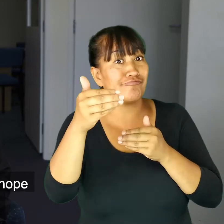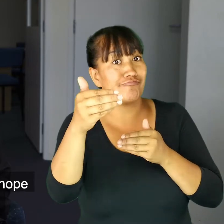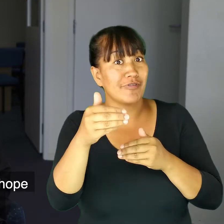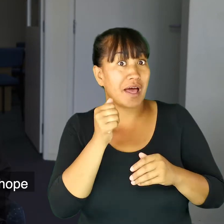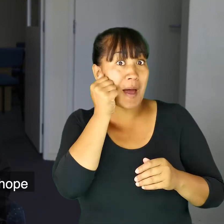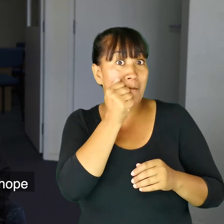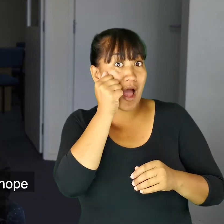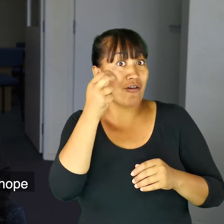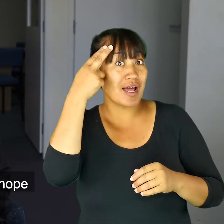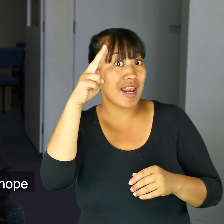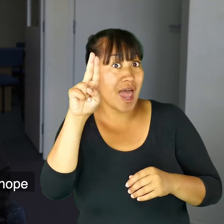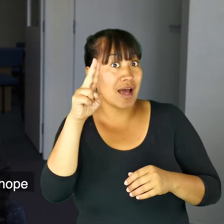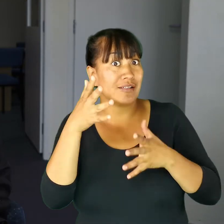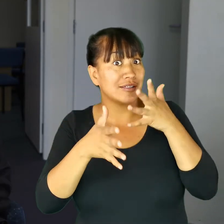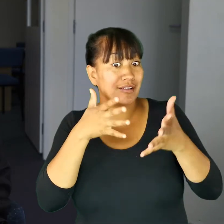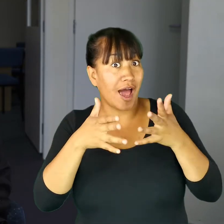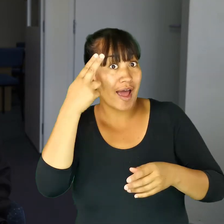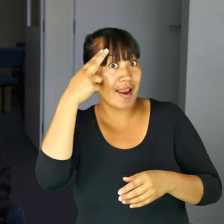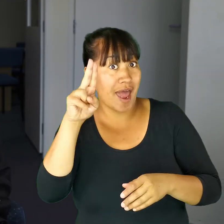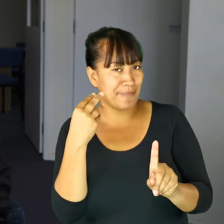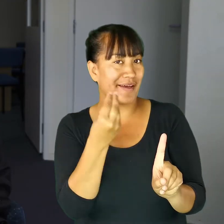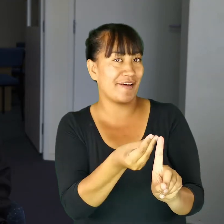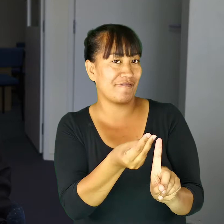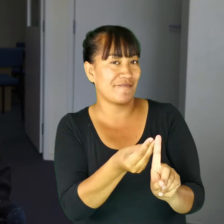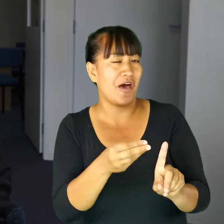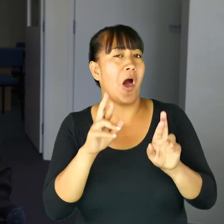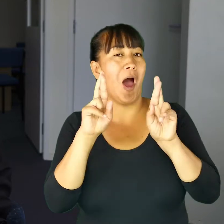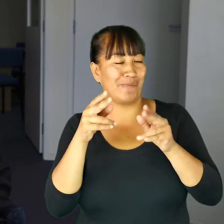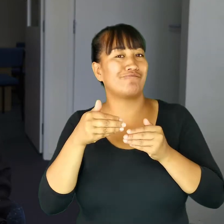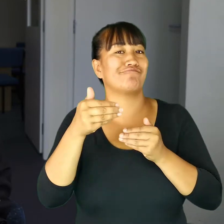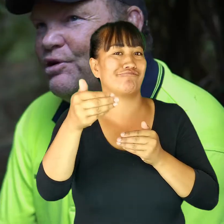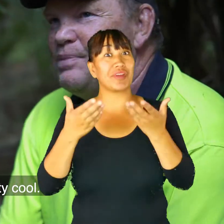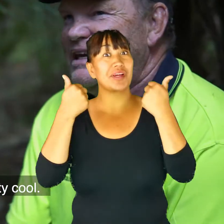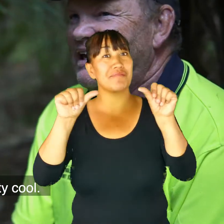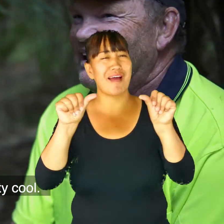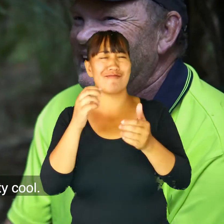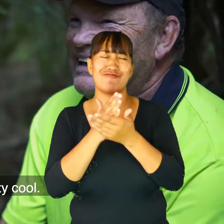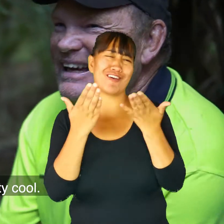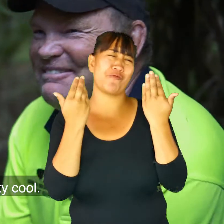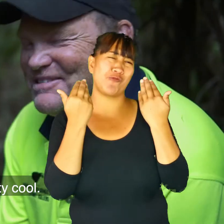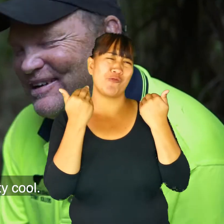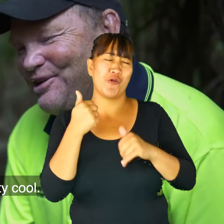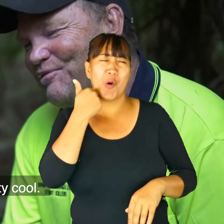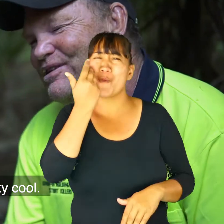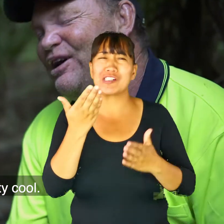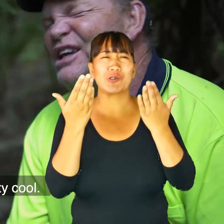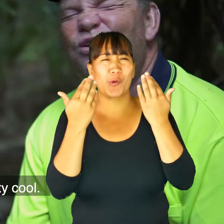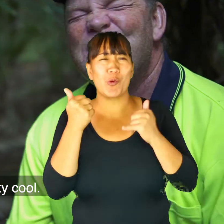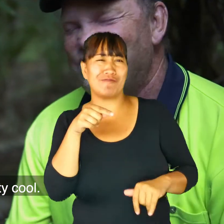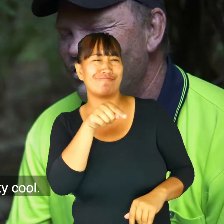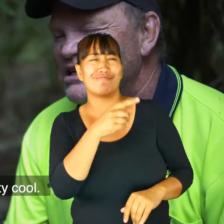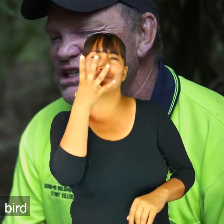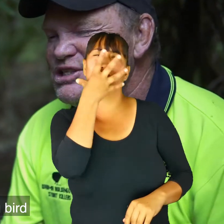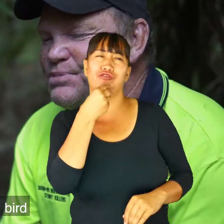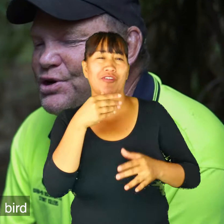the start of many, we were able to give Kiwi a Māori name, a sign language name. Well, Pikiake, yeah, it was pretty cool. It's